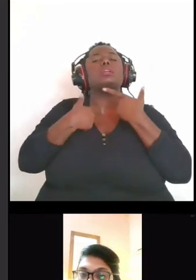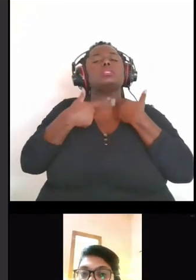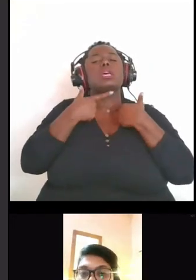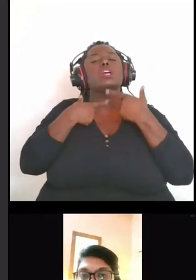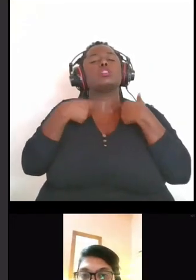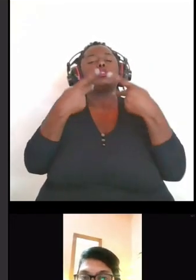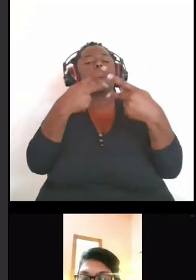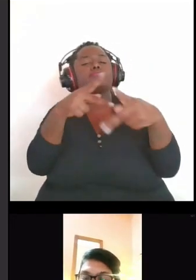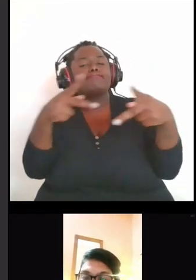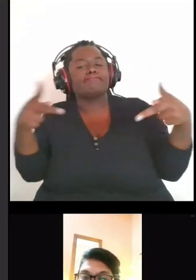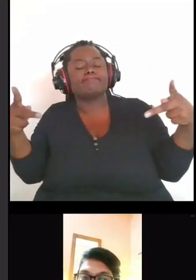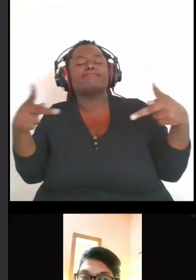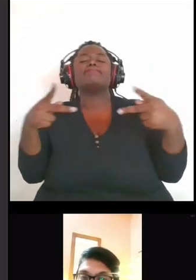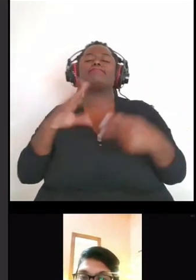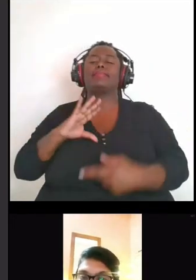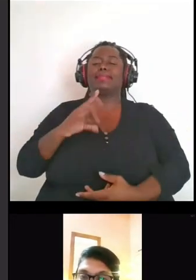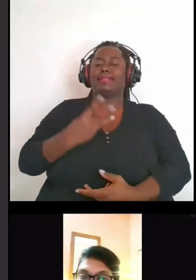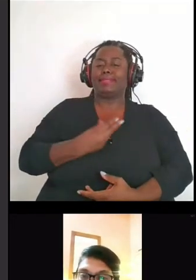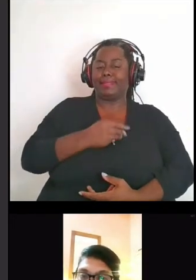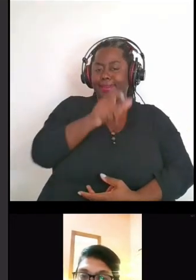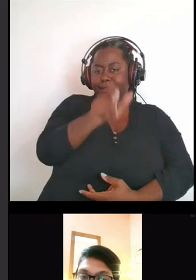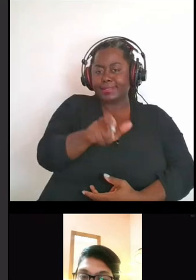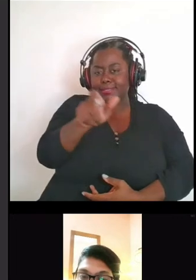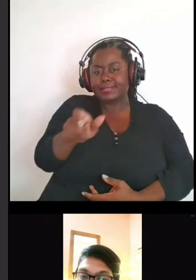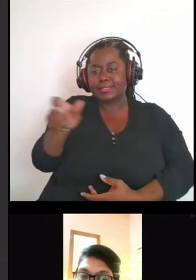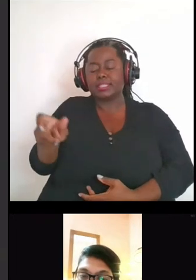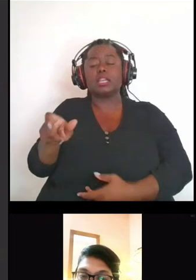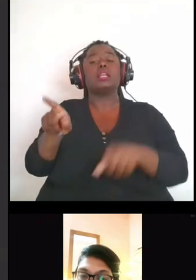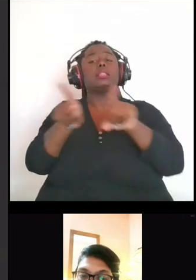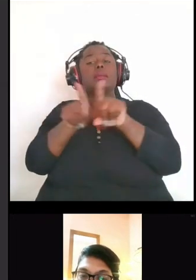today the next presentation